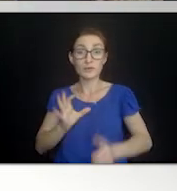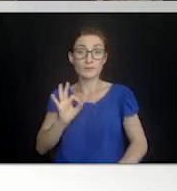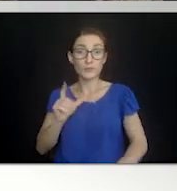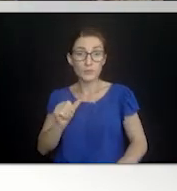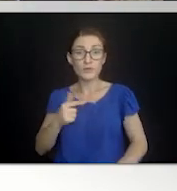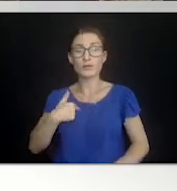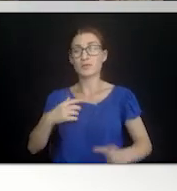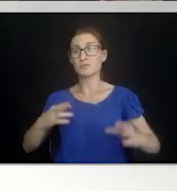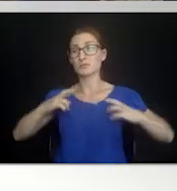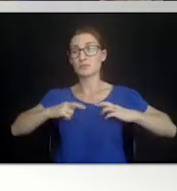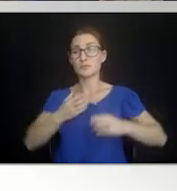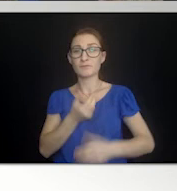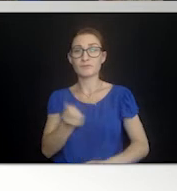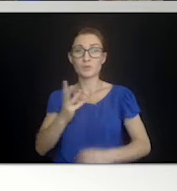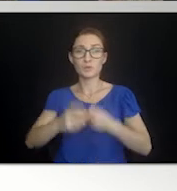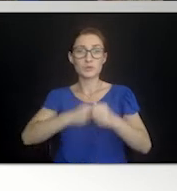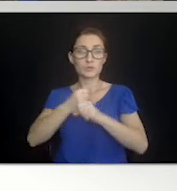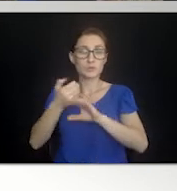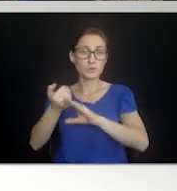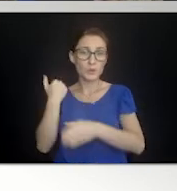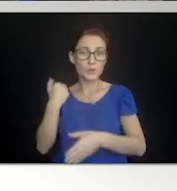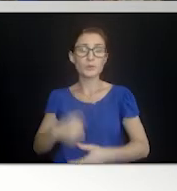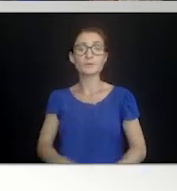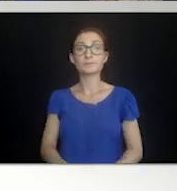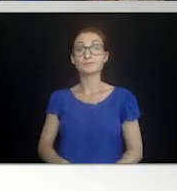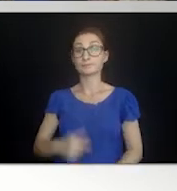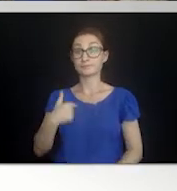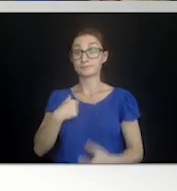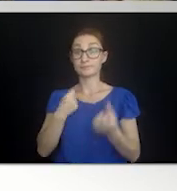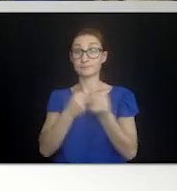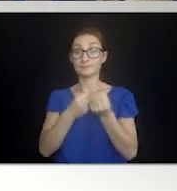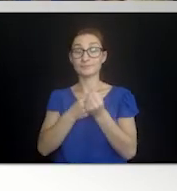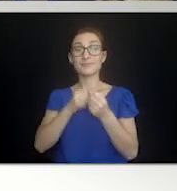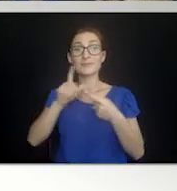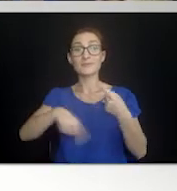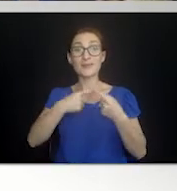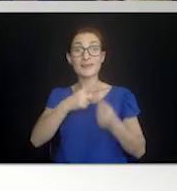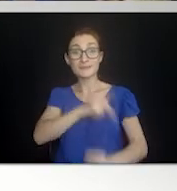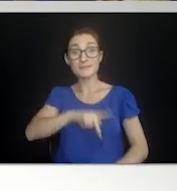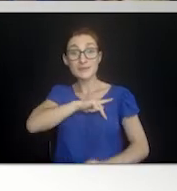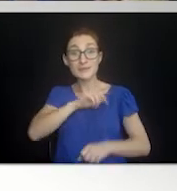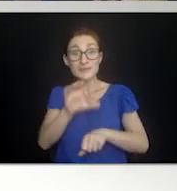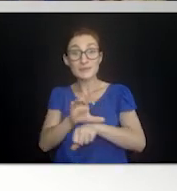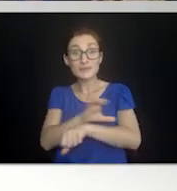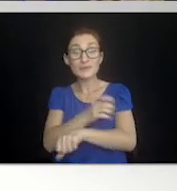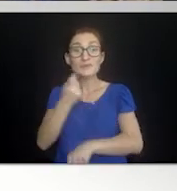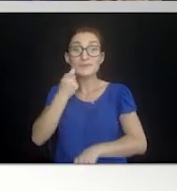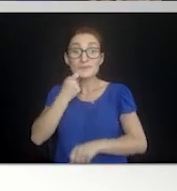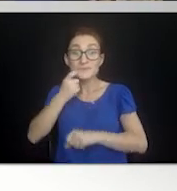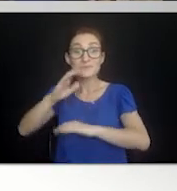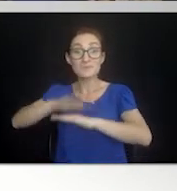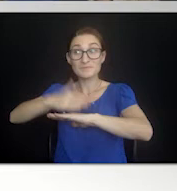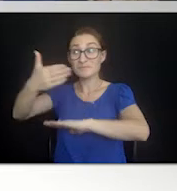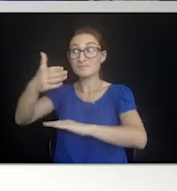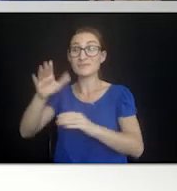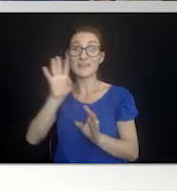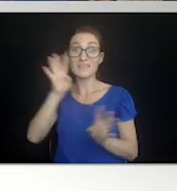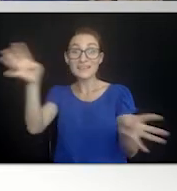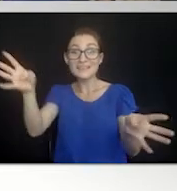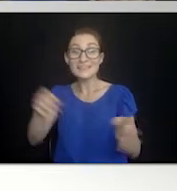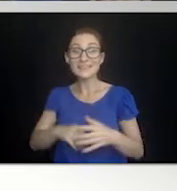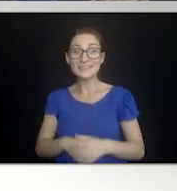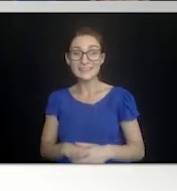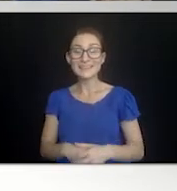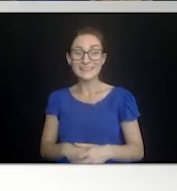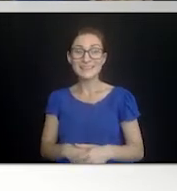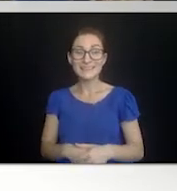years, retired a couple years ago. I was advocating when the personal computer was just invented. I was trying to look at the different things of like,